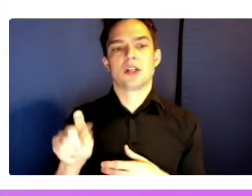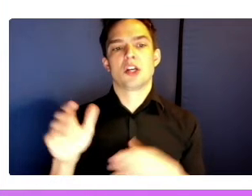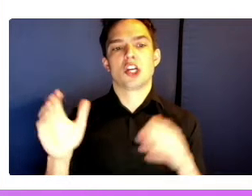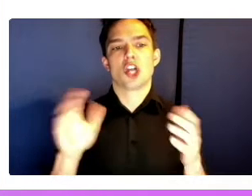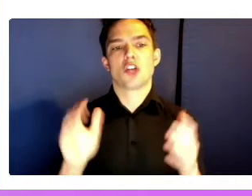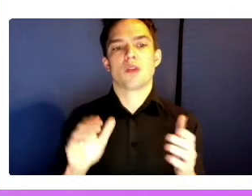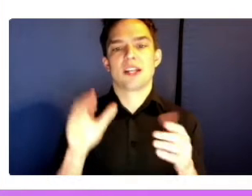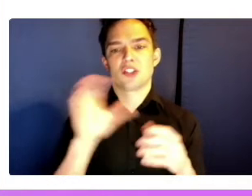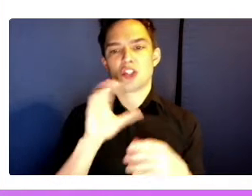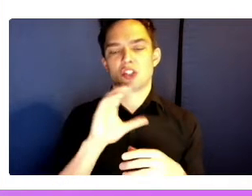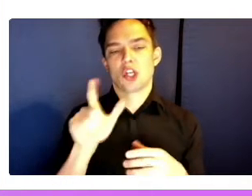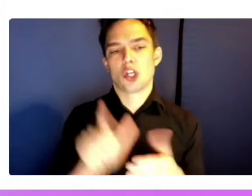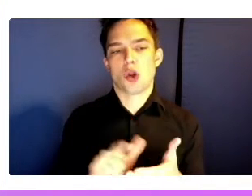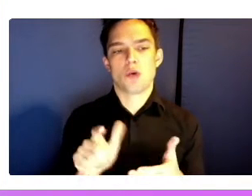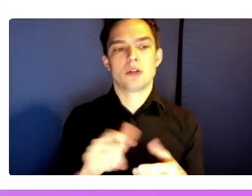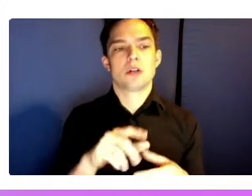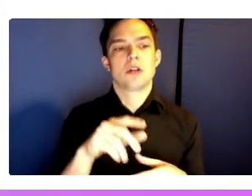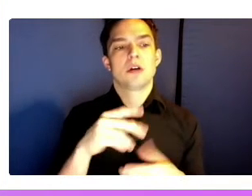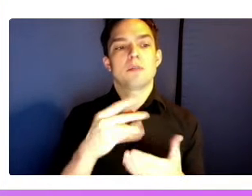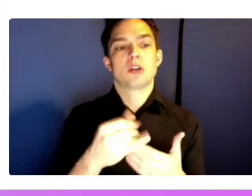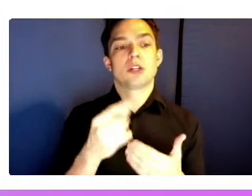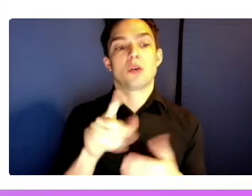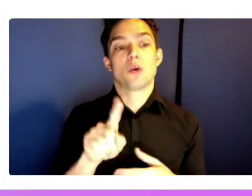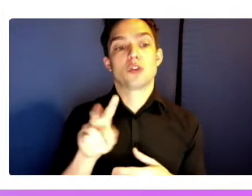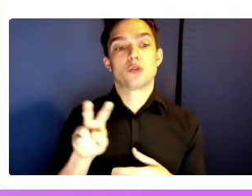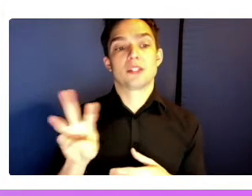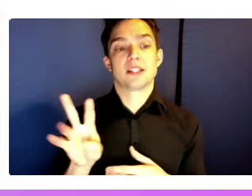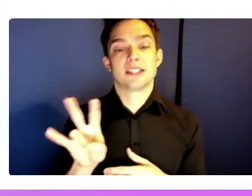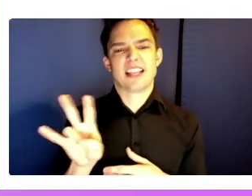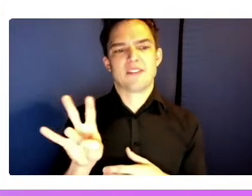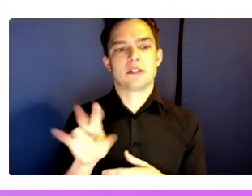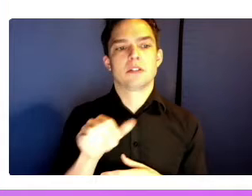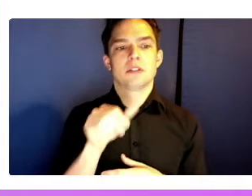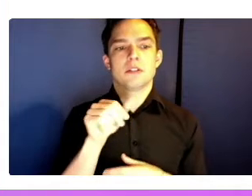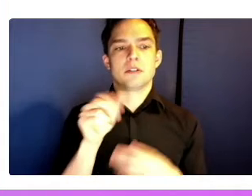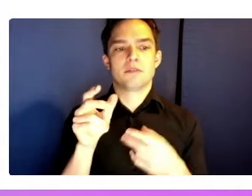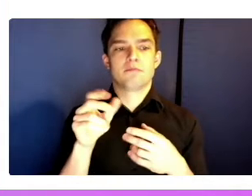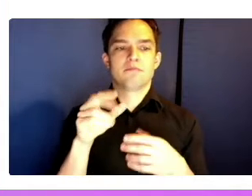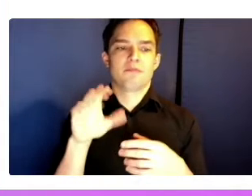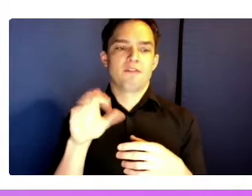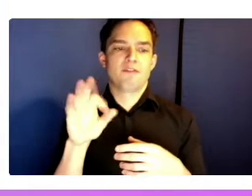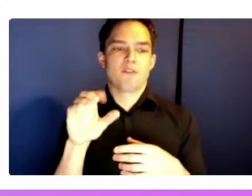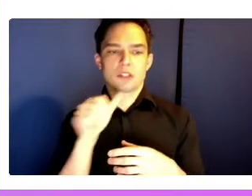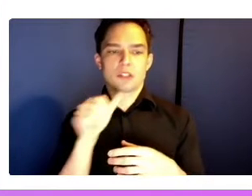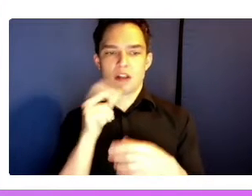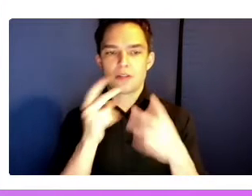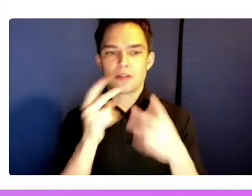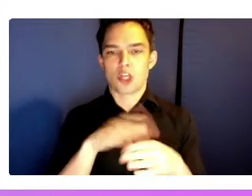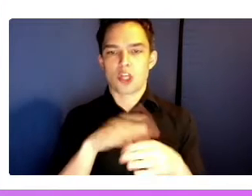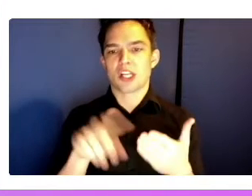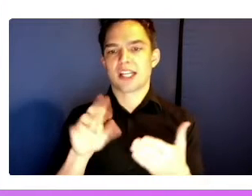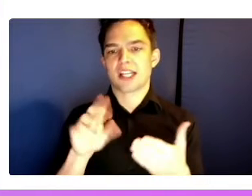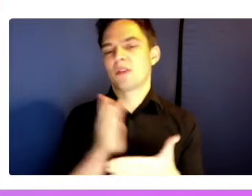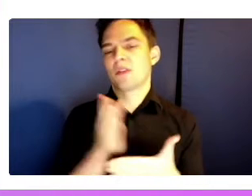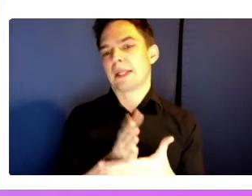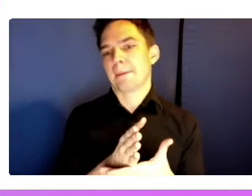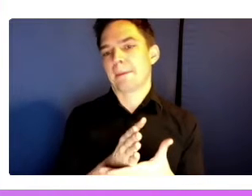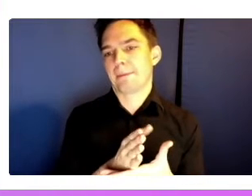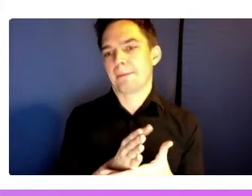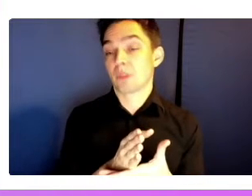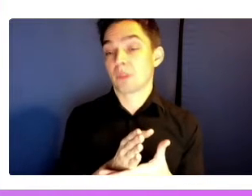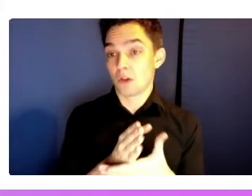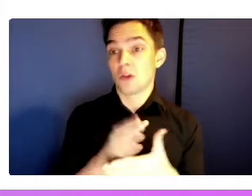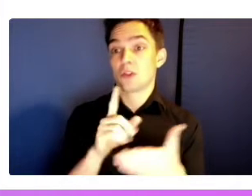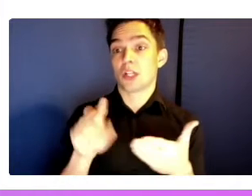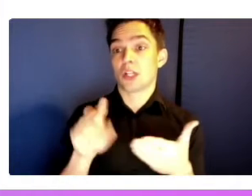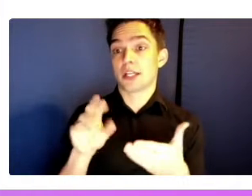priority. Okay. Project 1, 2, 7, focus not visible on checkout. That's a medium priority. Okay. The checkout